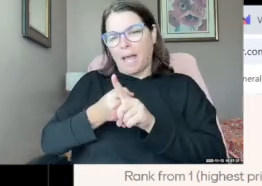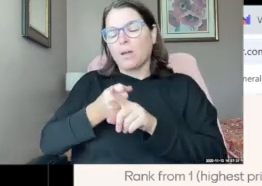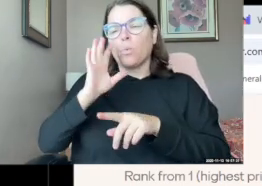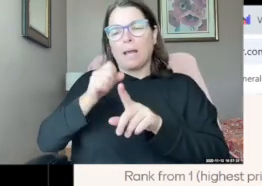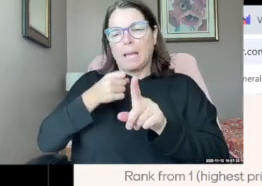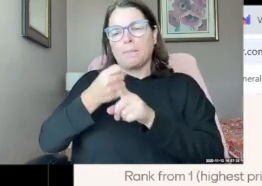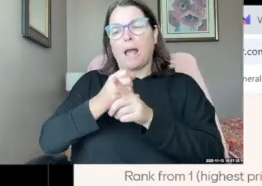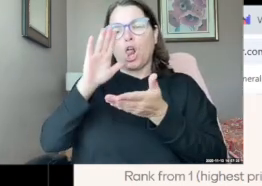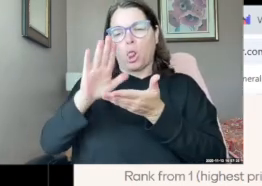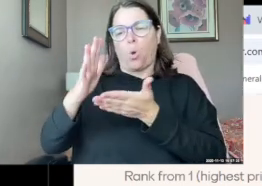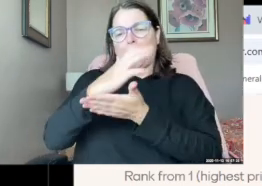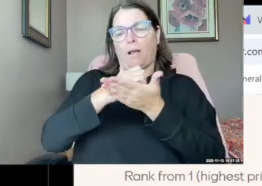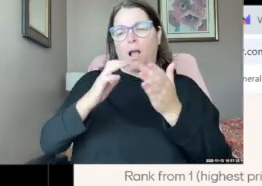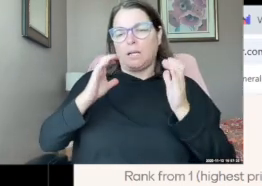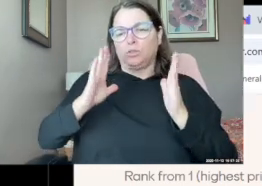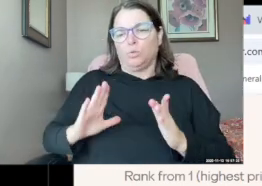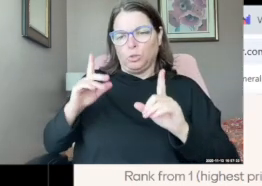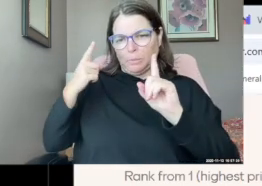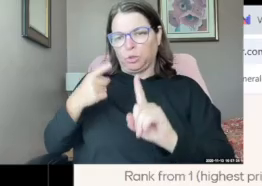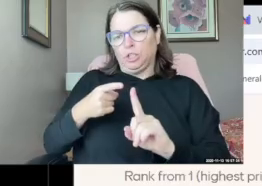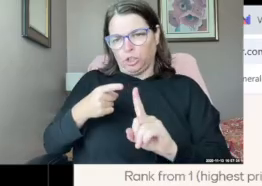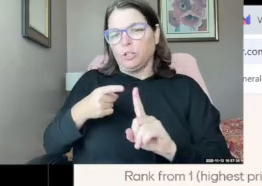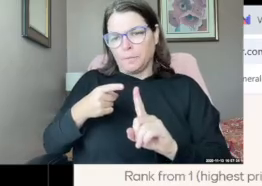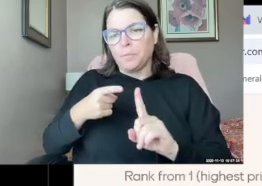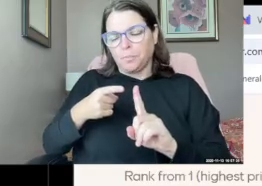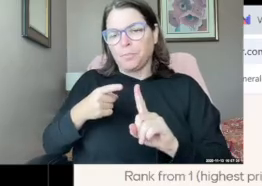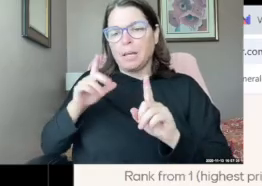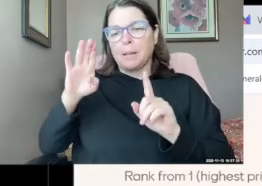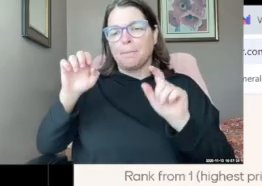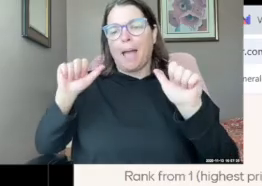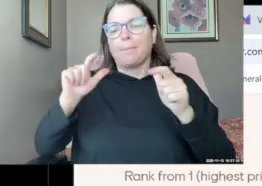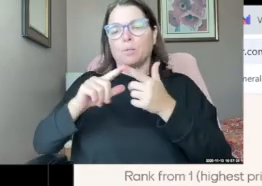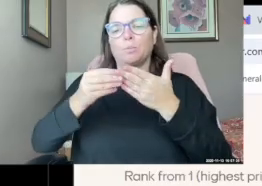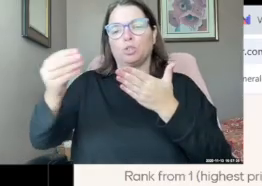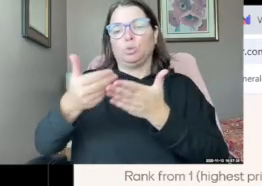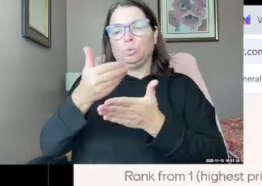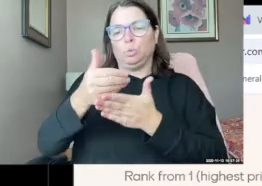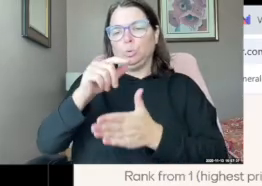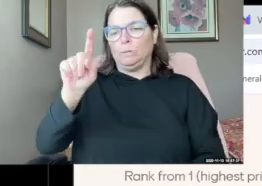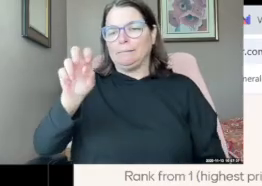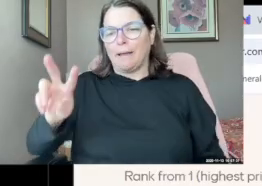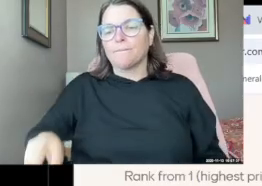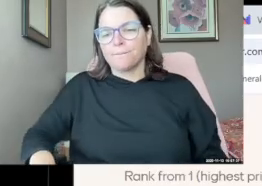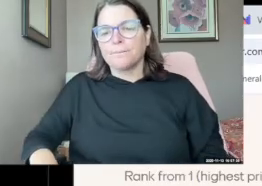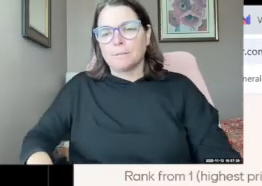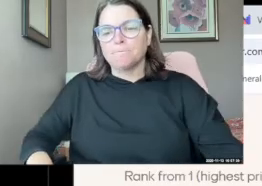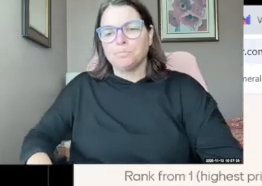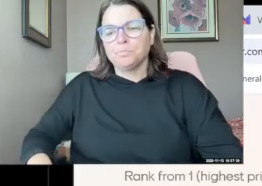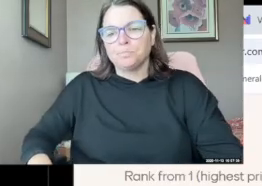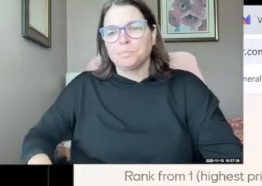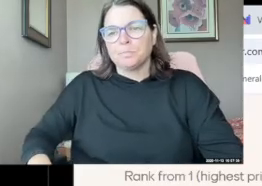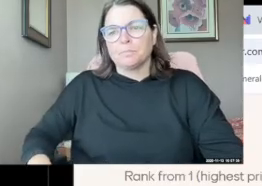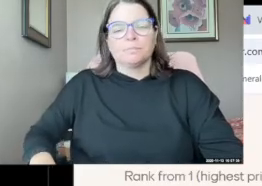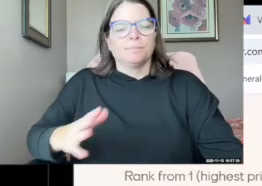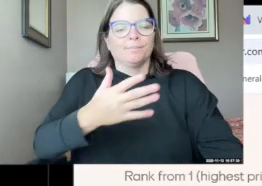address. The market will be impacted, and it's going to impact low income consumers in particular, in being able